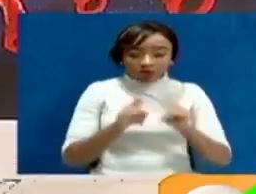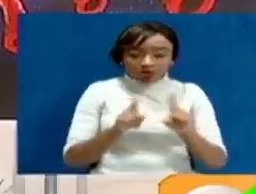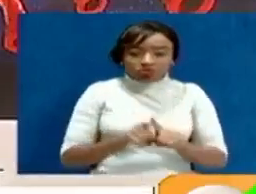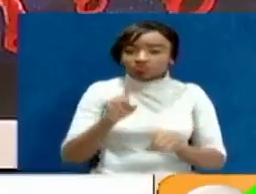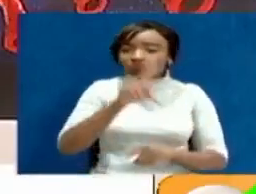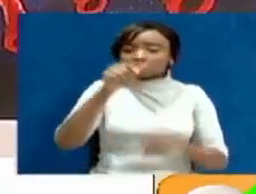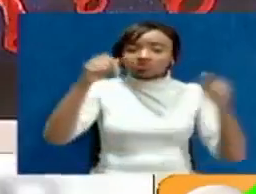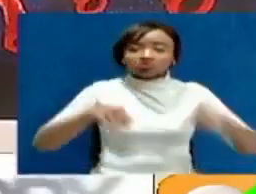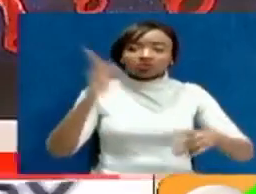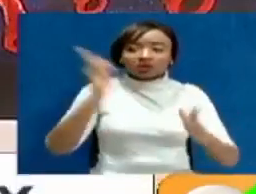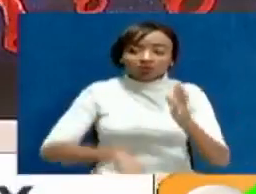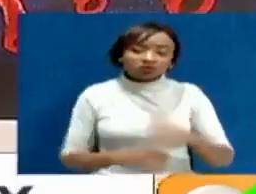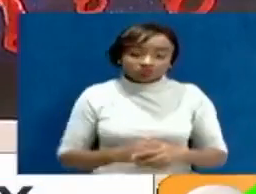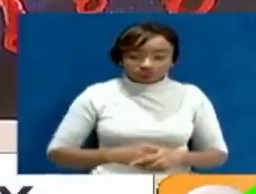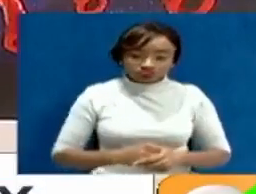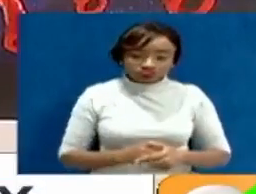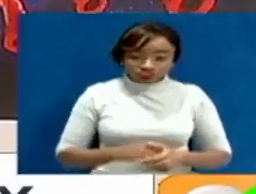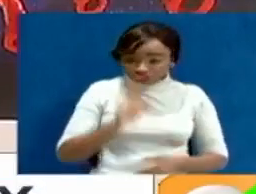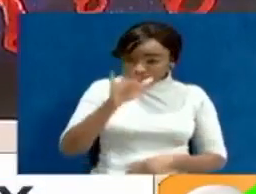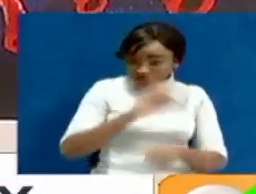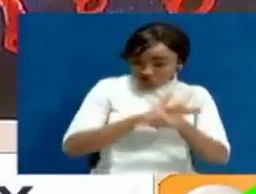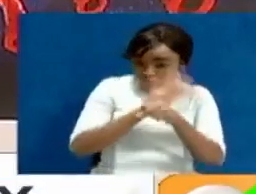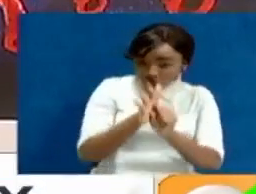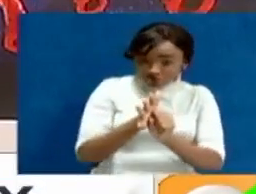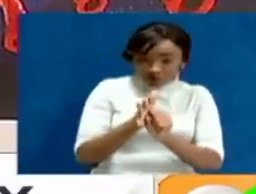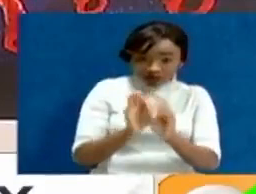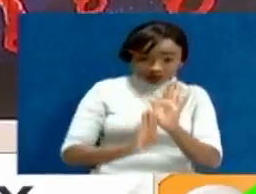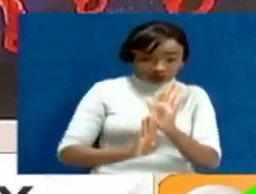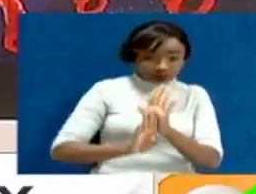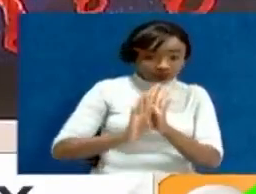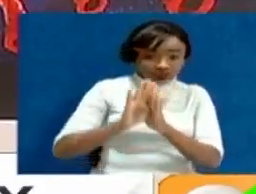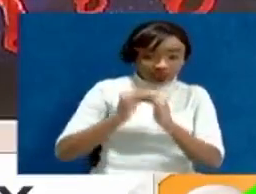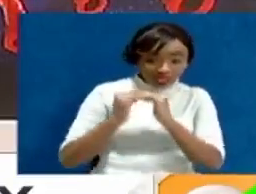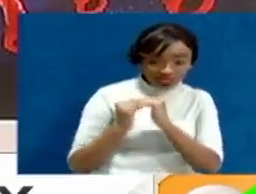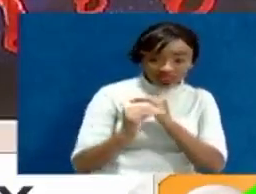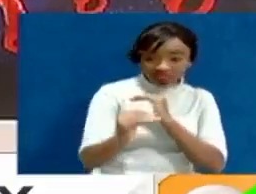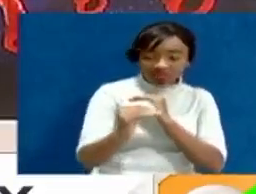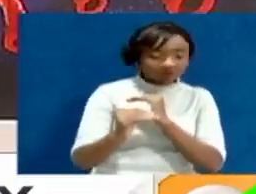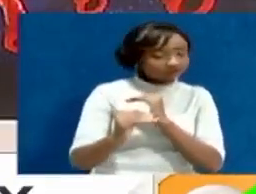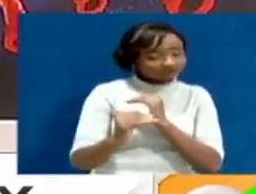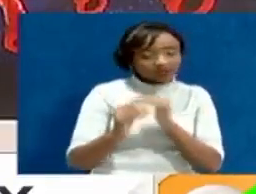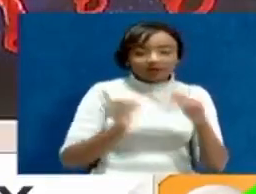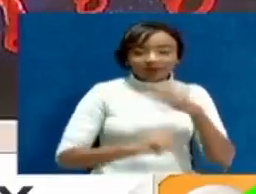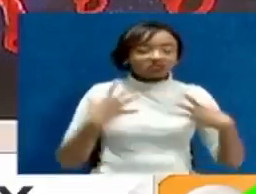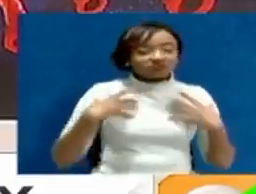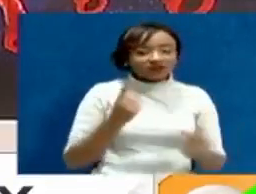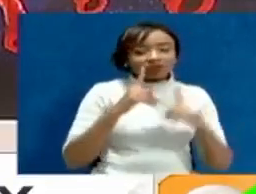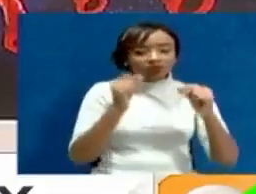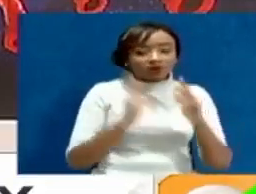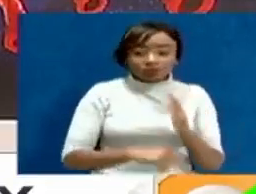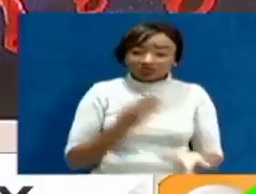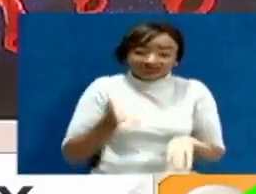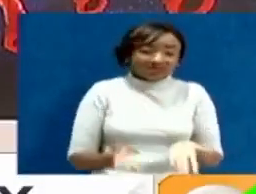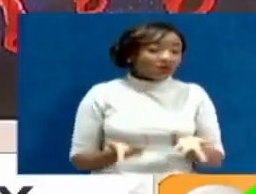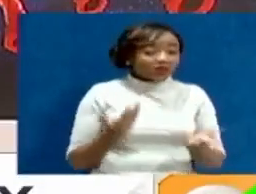Tonight, the big question is our COVID-19 curve flattening? The Ministry of Health says it's still too early to tell, and we